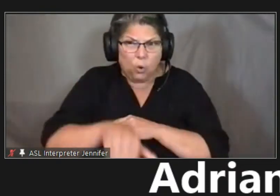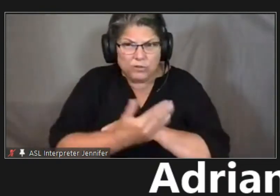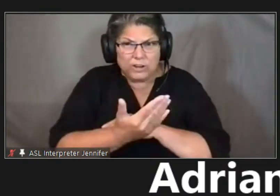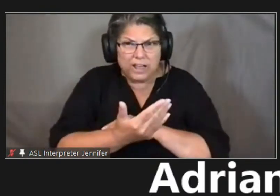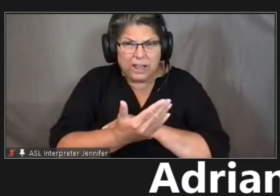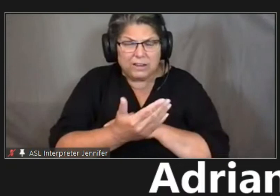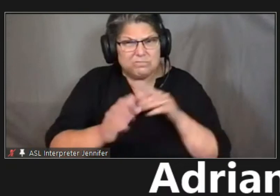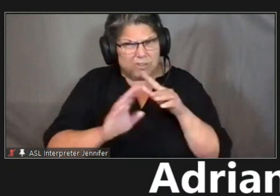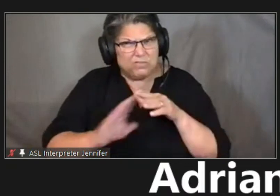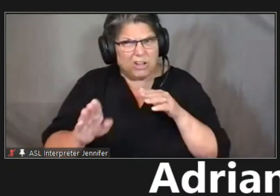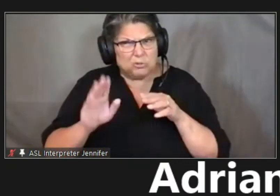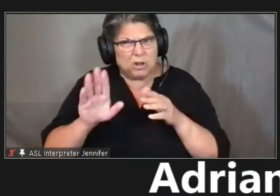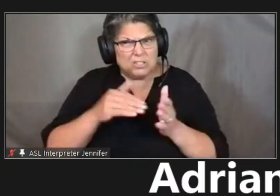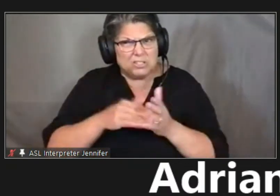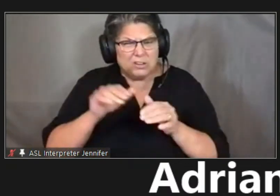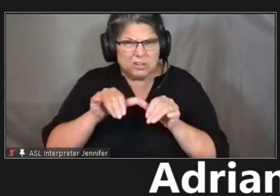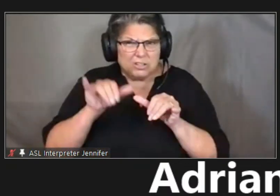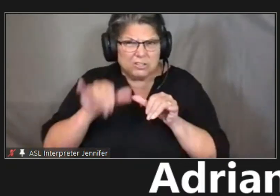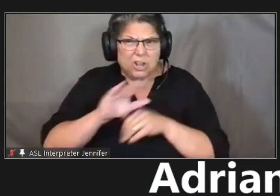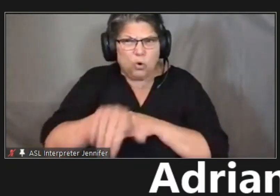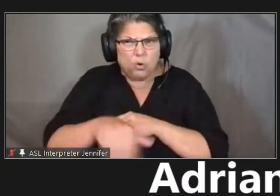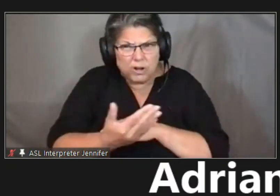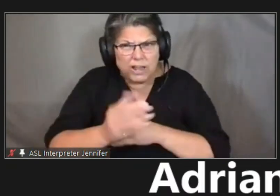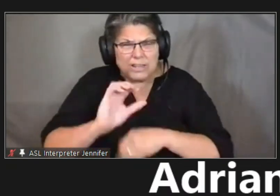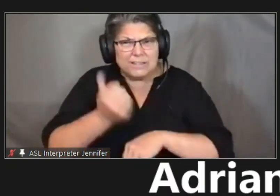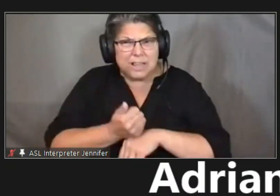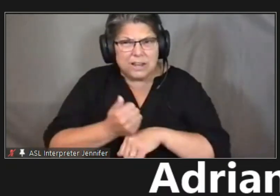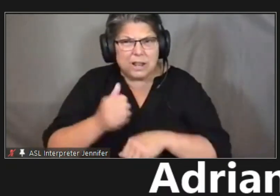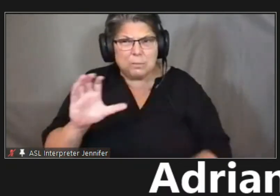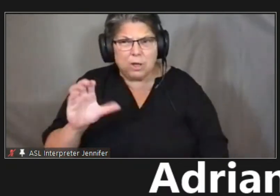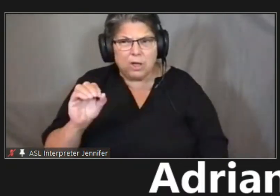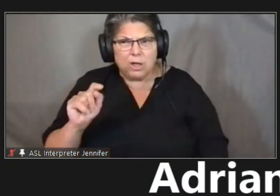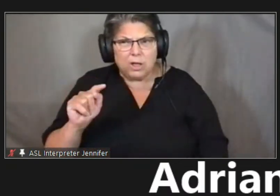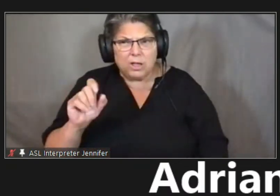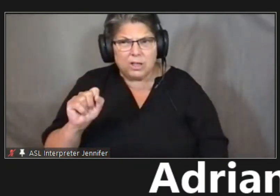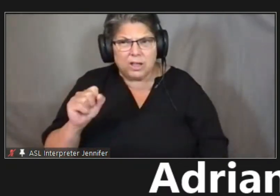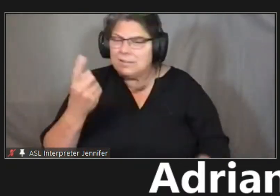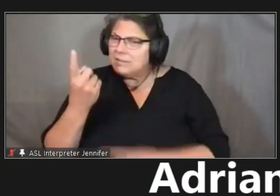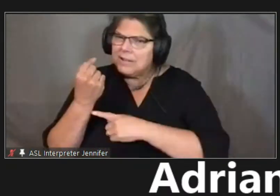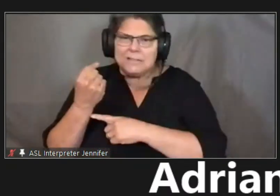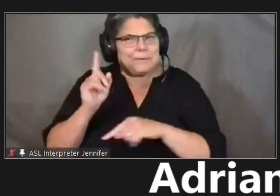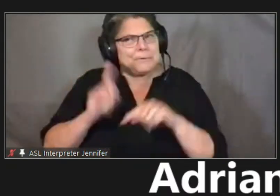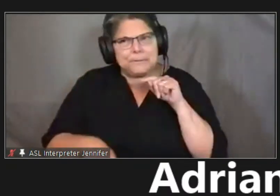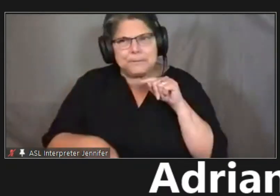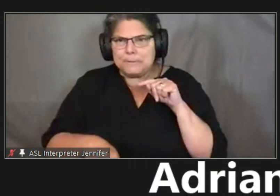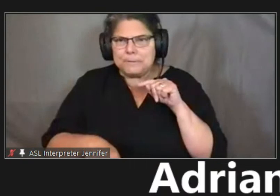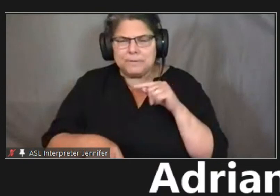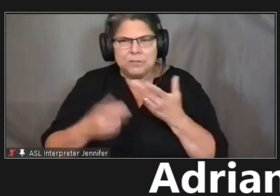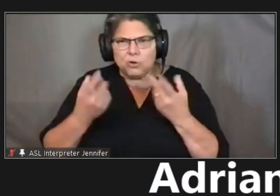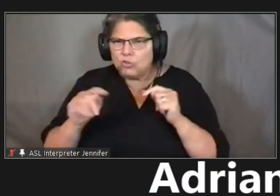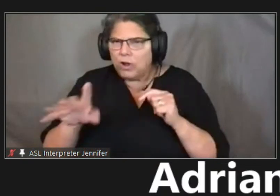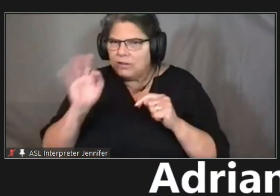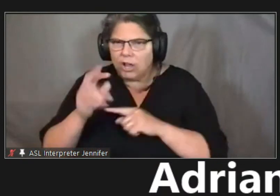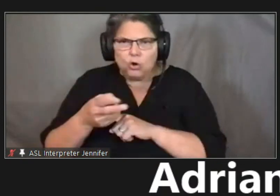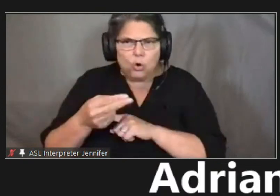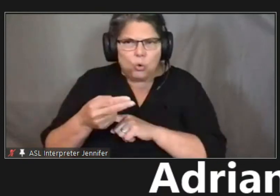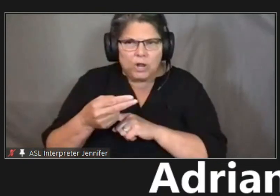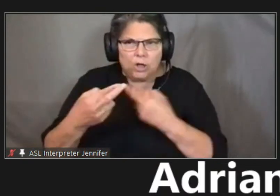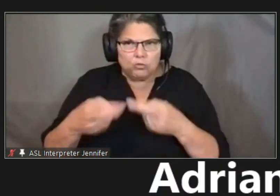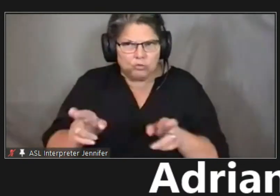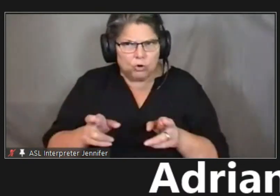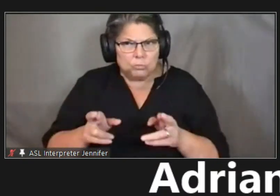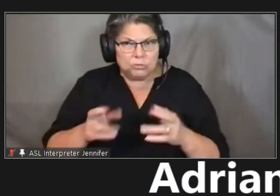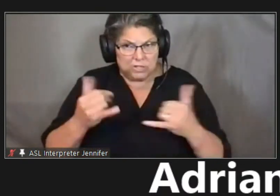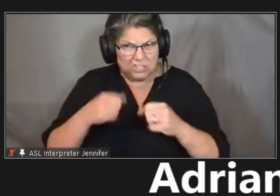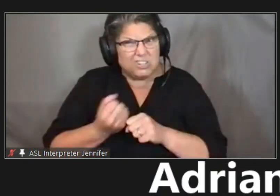evacuation center overnight. Traditionally, you might set up cots. Last year, that wasn't an option. They were looking to get people hotel rooms. This year, would it be